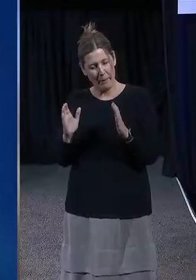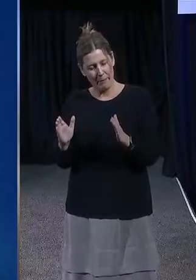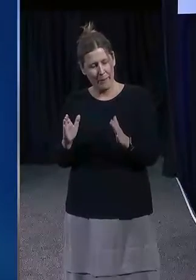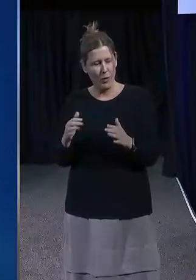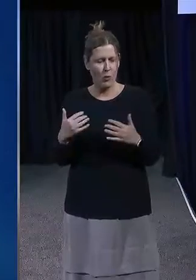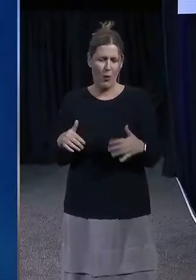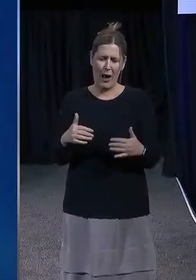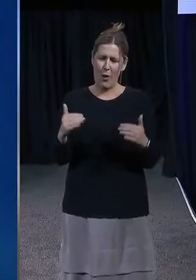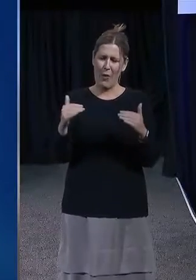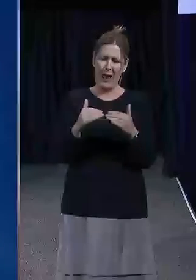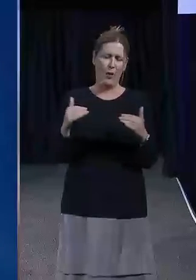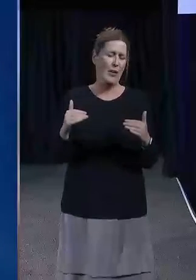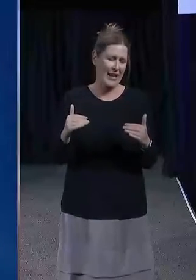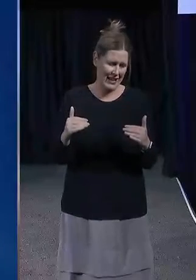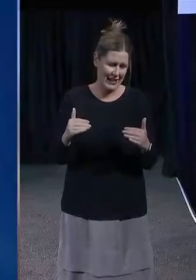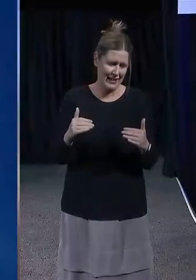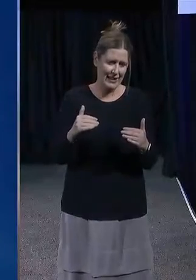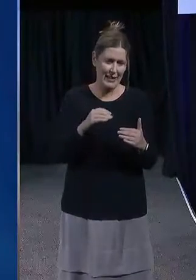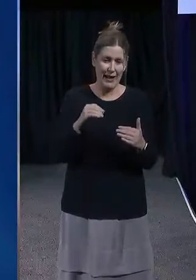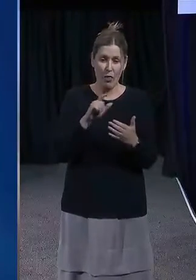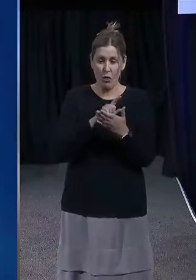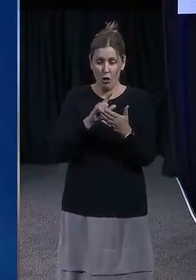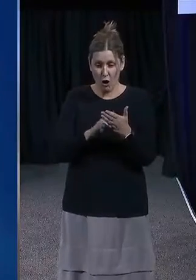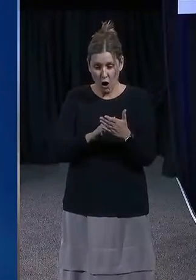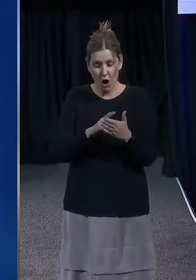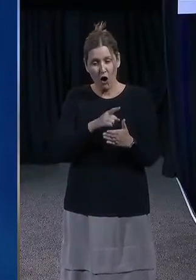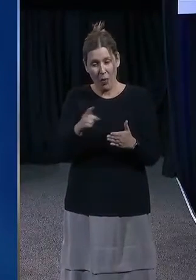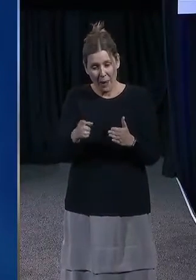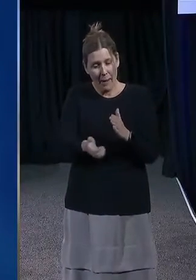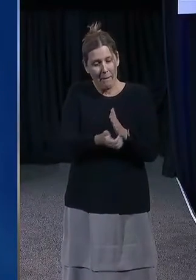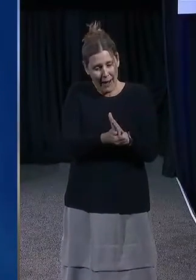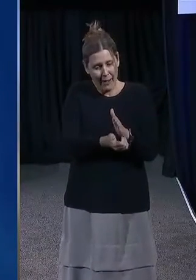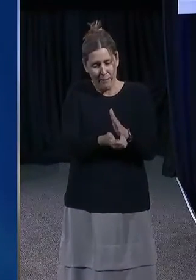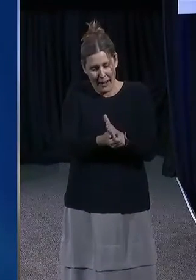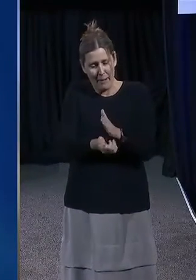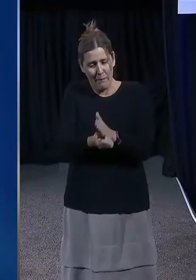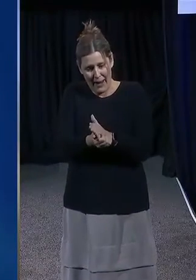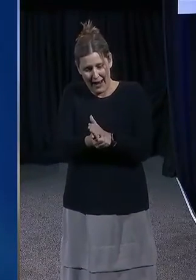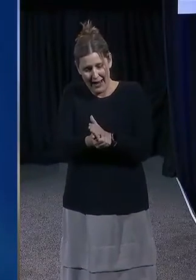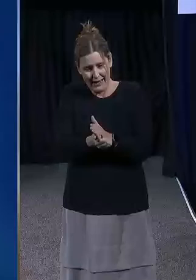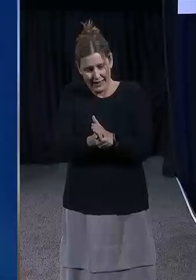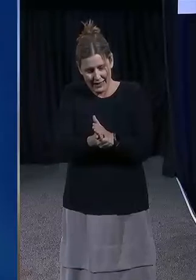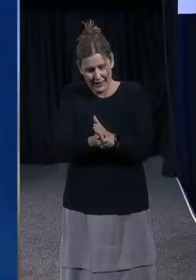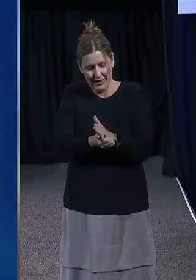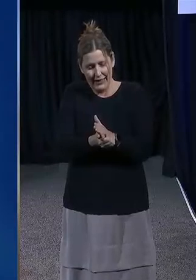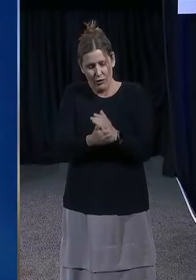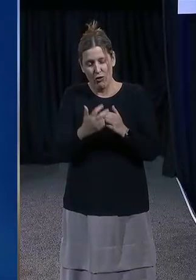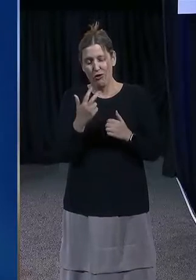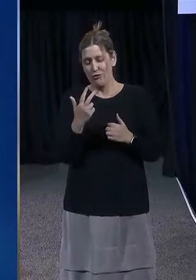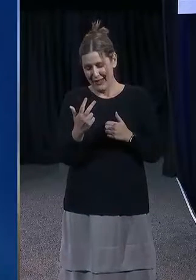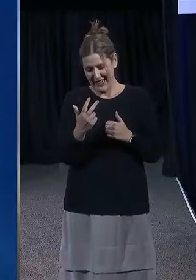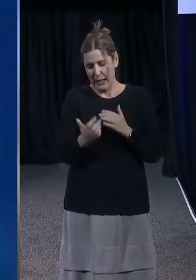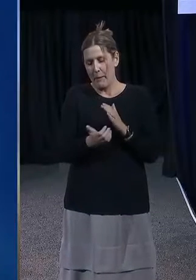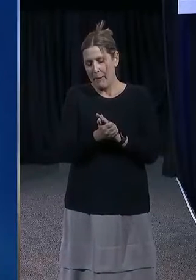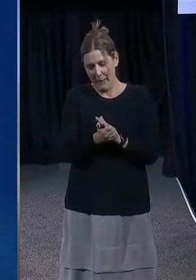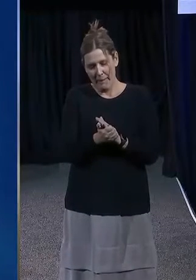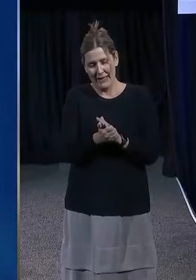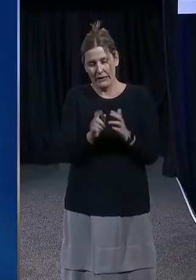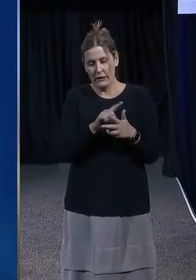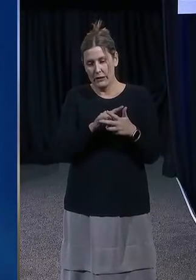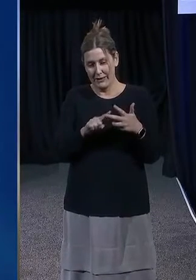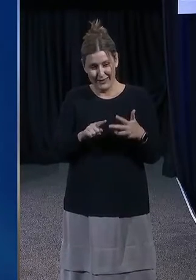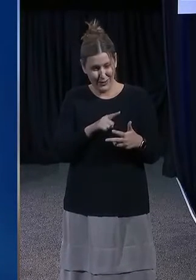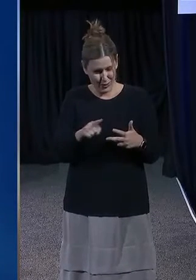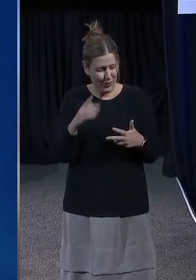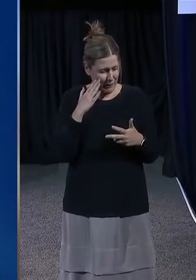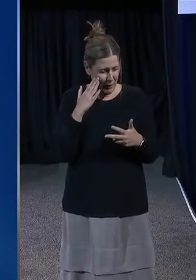was no different. The law that was amended to the Constitution was 3 statutes, 3 amendments that are familiar